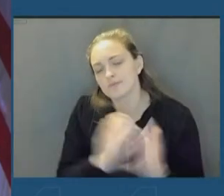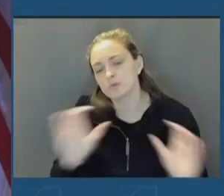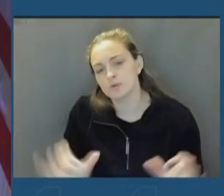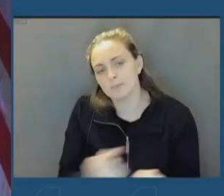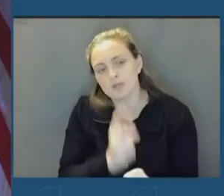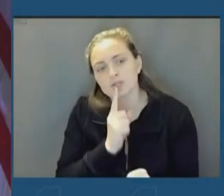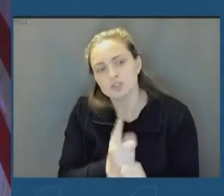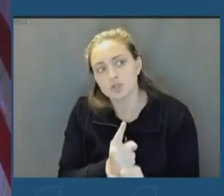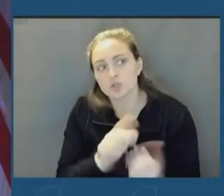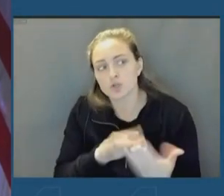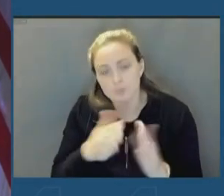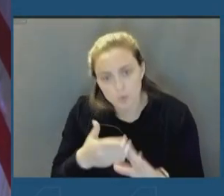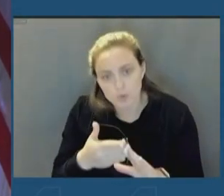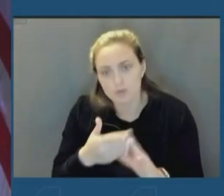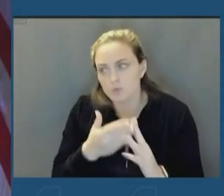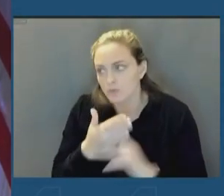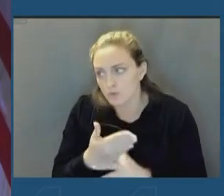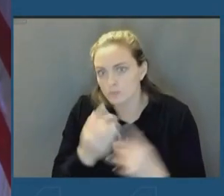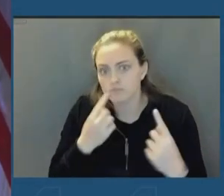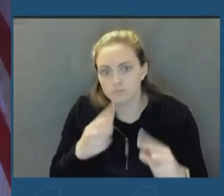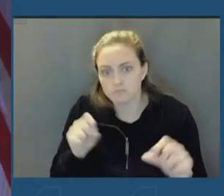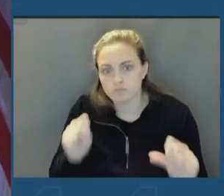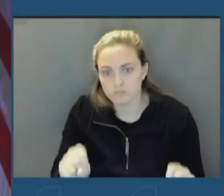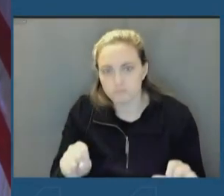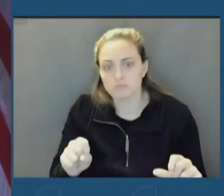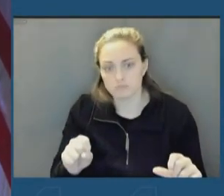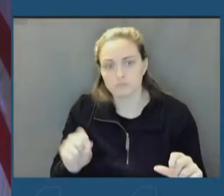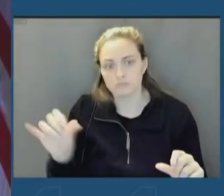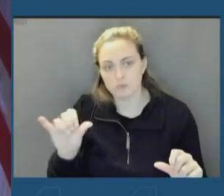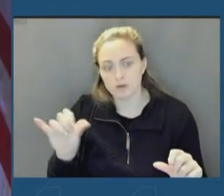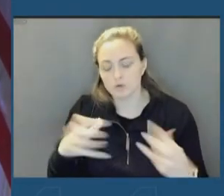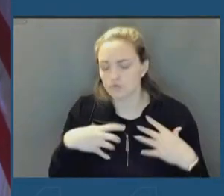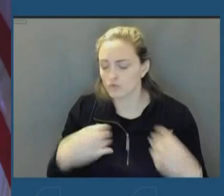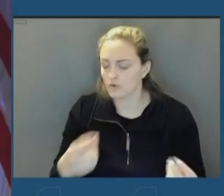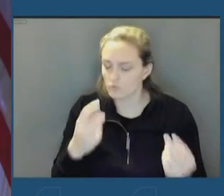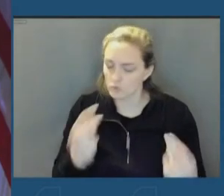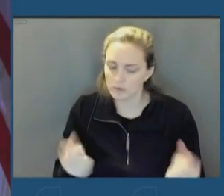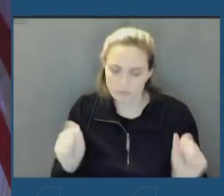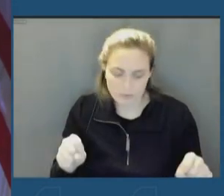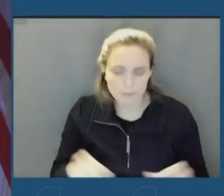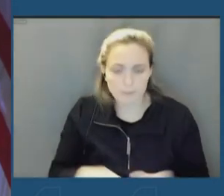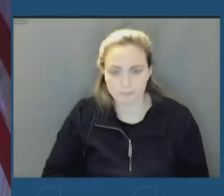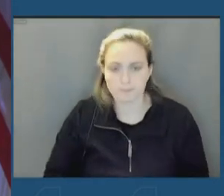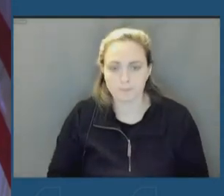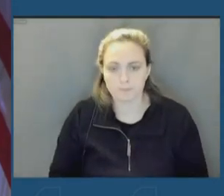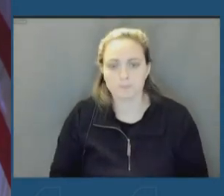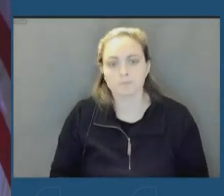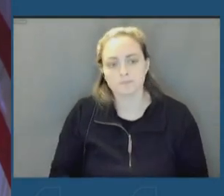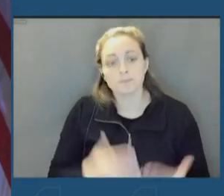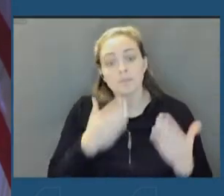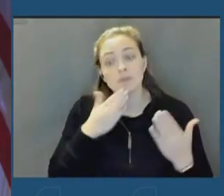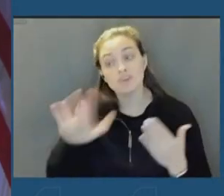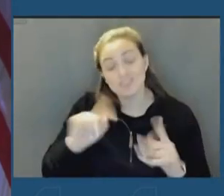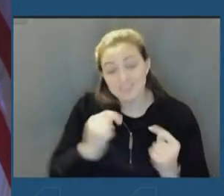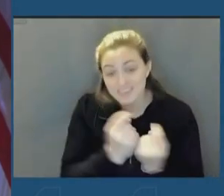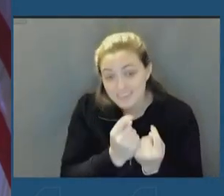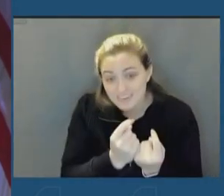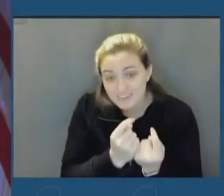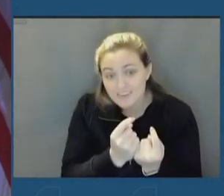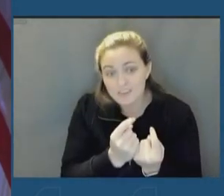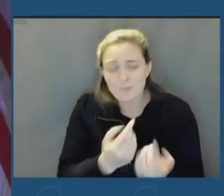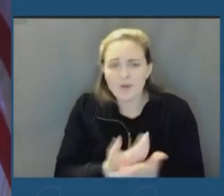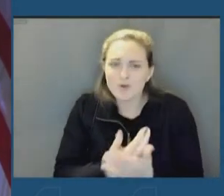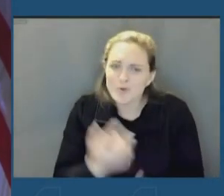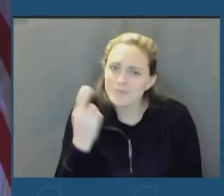that our community would get through the storm and also recover as quickly as possible. I want to thank her team, my new best